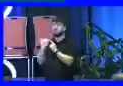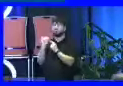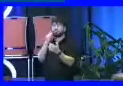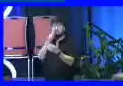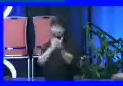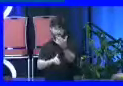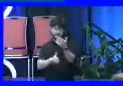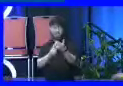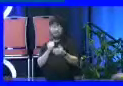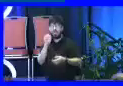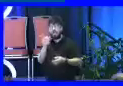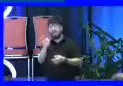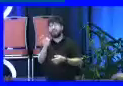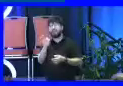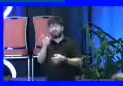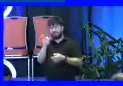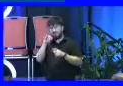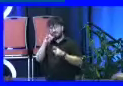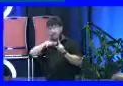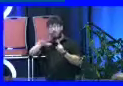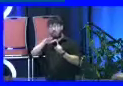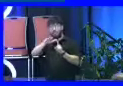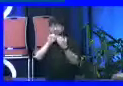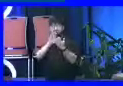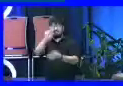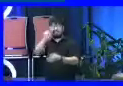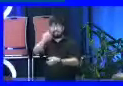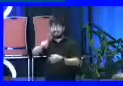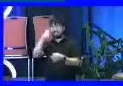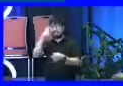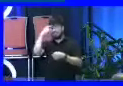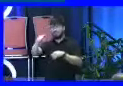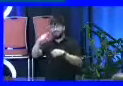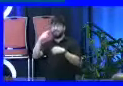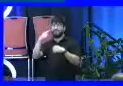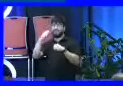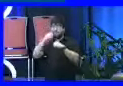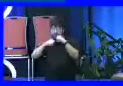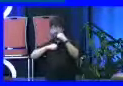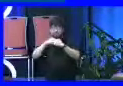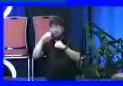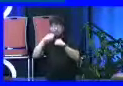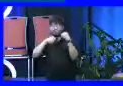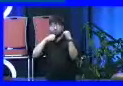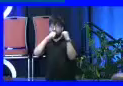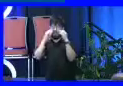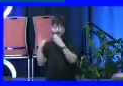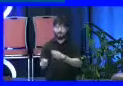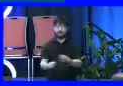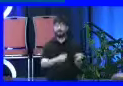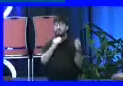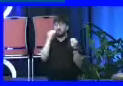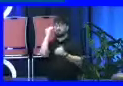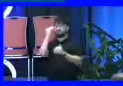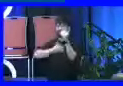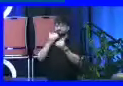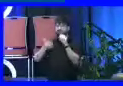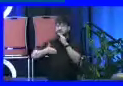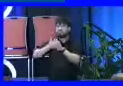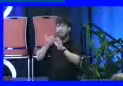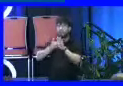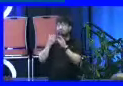component around assessing the need for infrastructure investments and planning for ongoing operations and